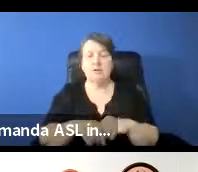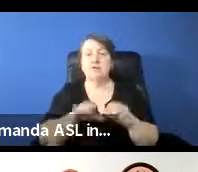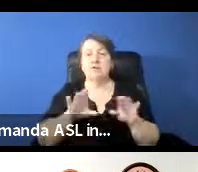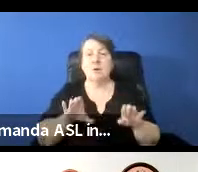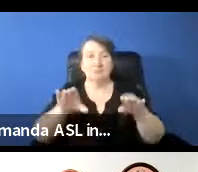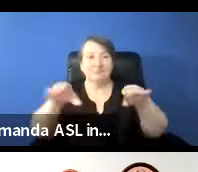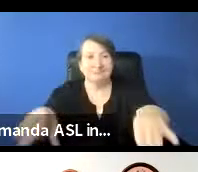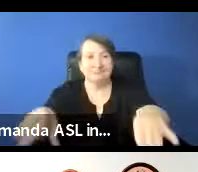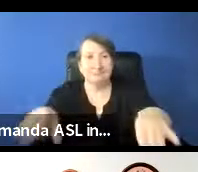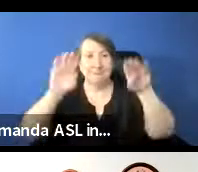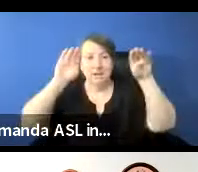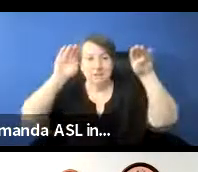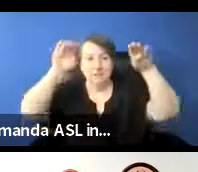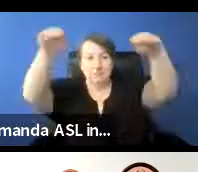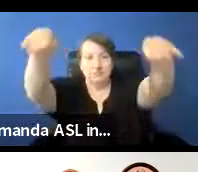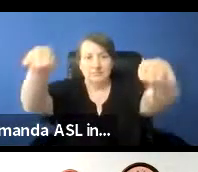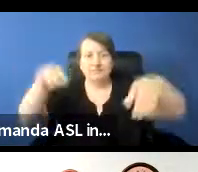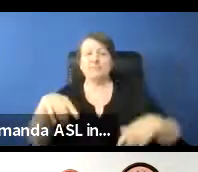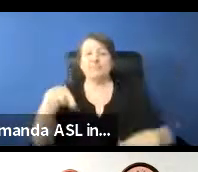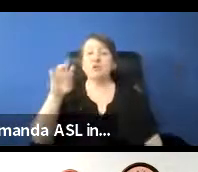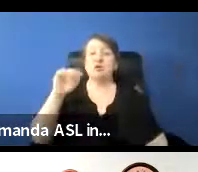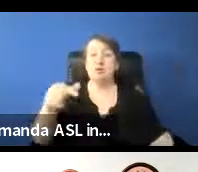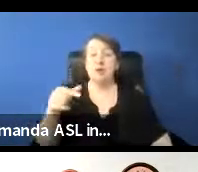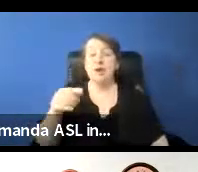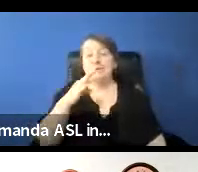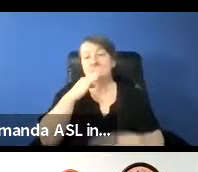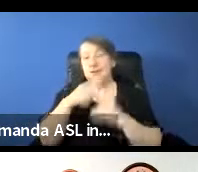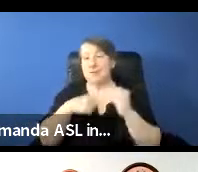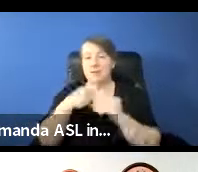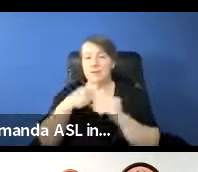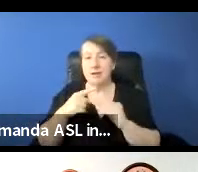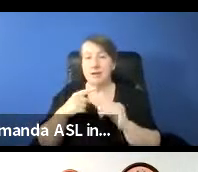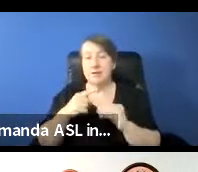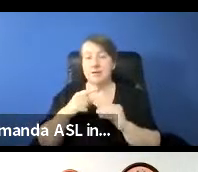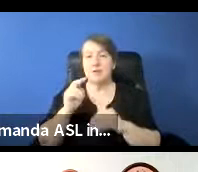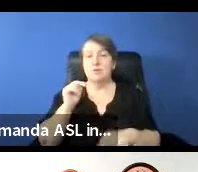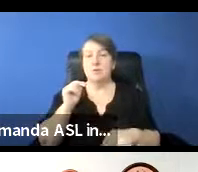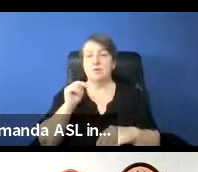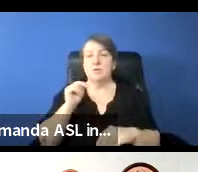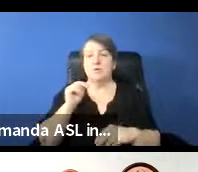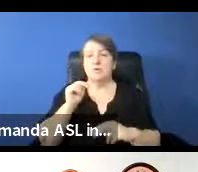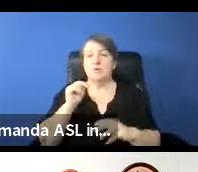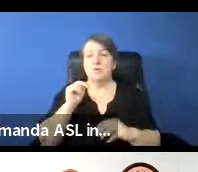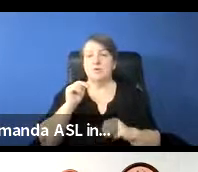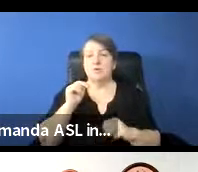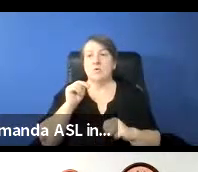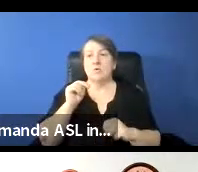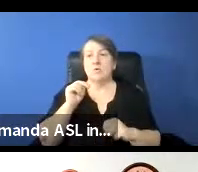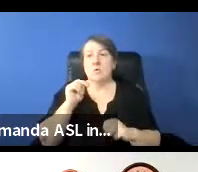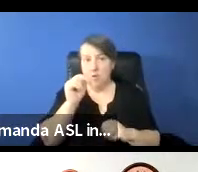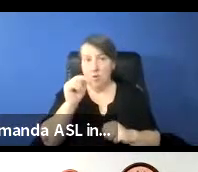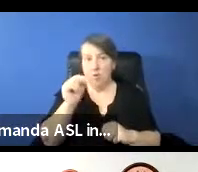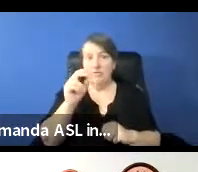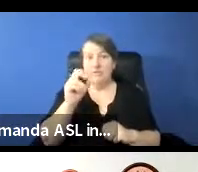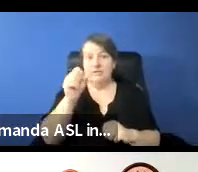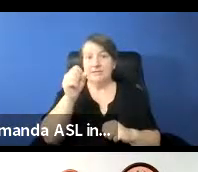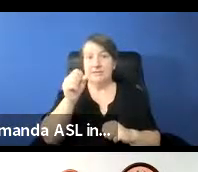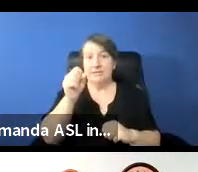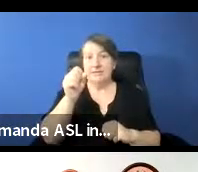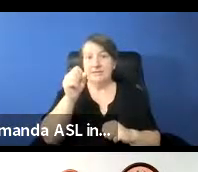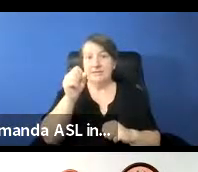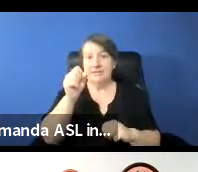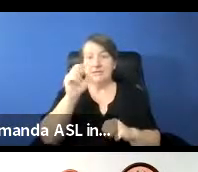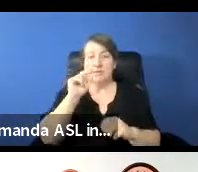Greg is referring to is an option that would put northbound and southbound on top of each